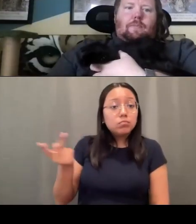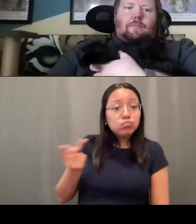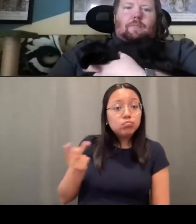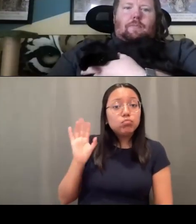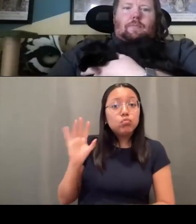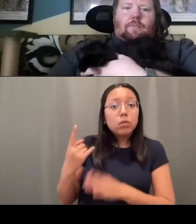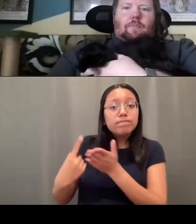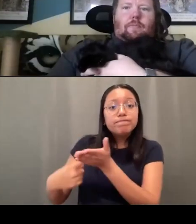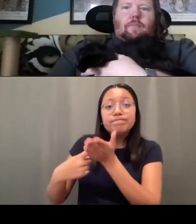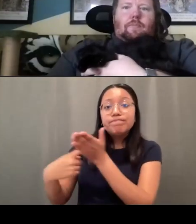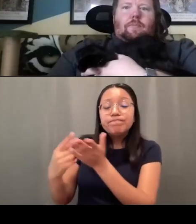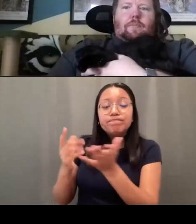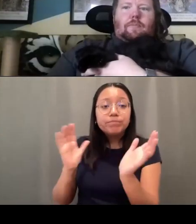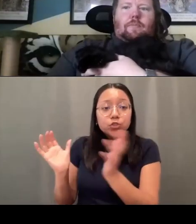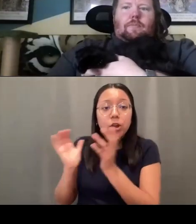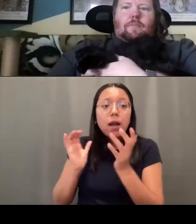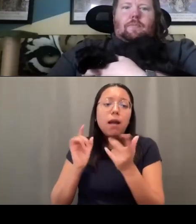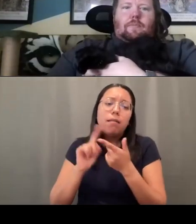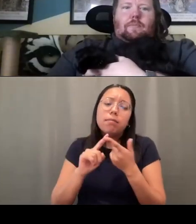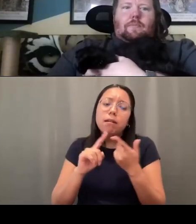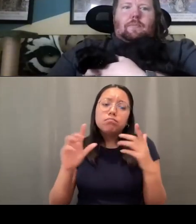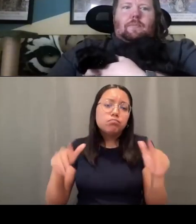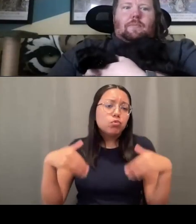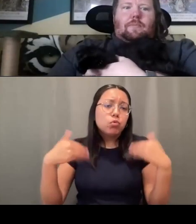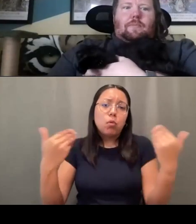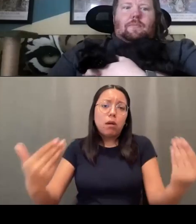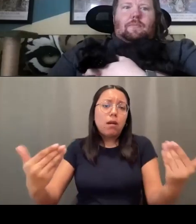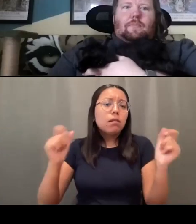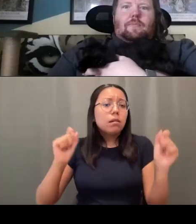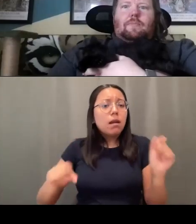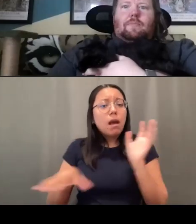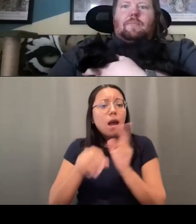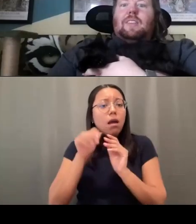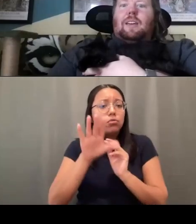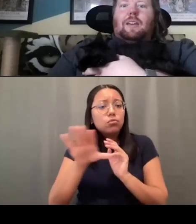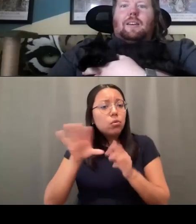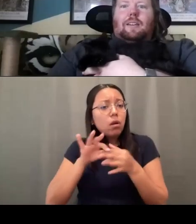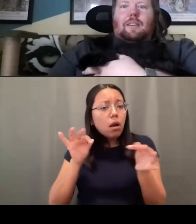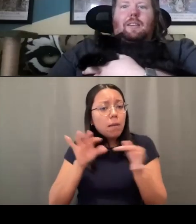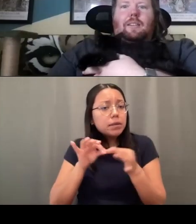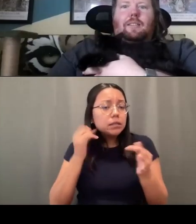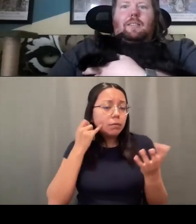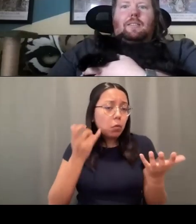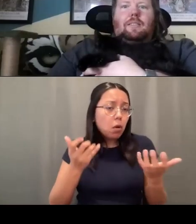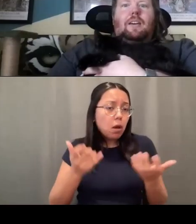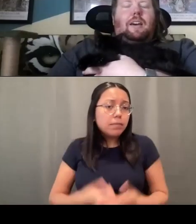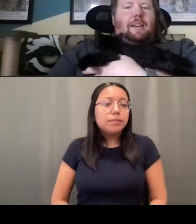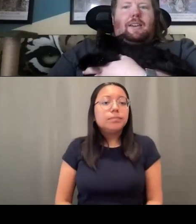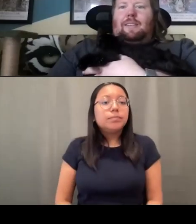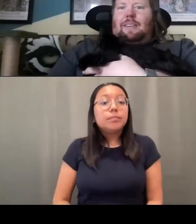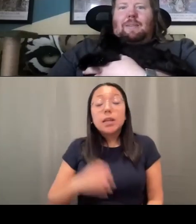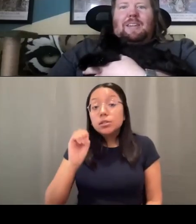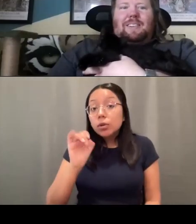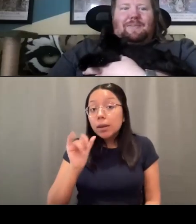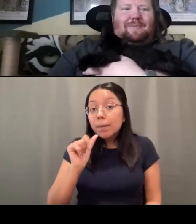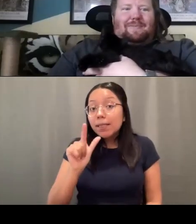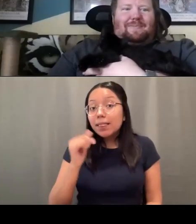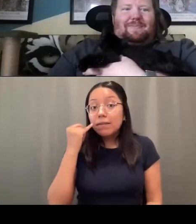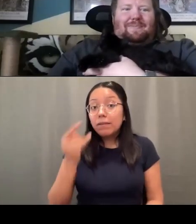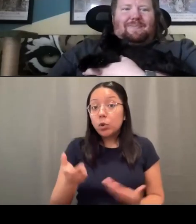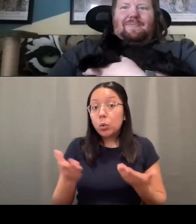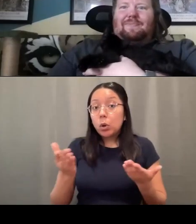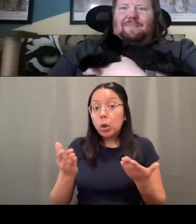as well. So Emil, if you're around, it'd be great if you want to come on camera. Uh, I'm